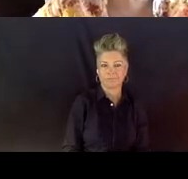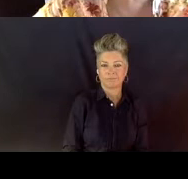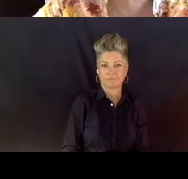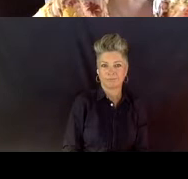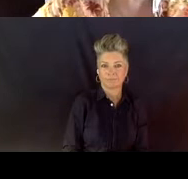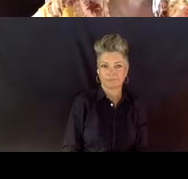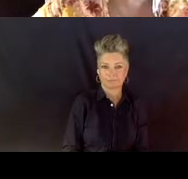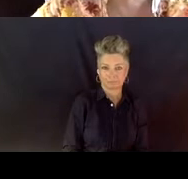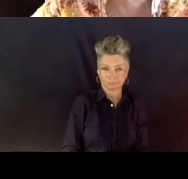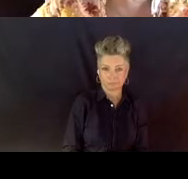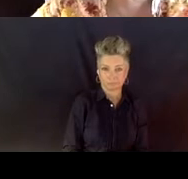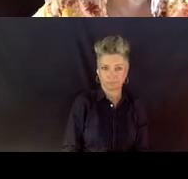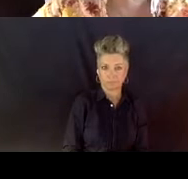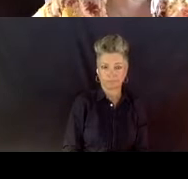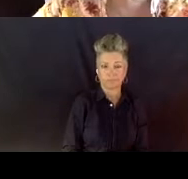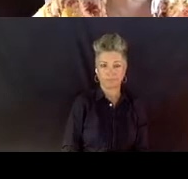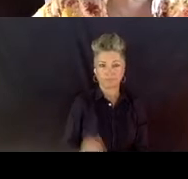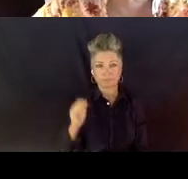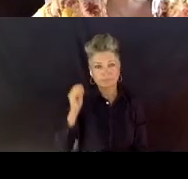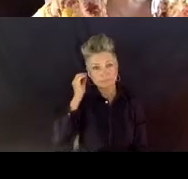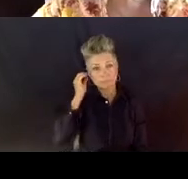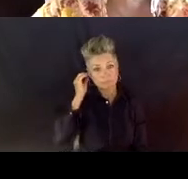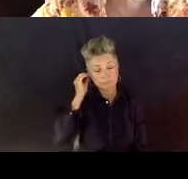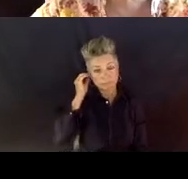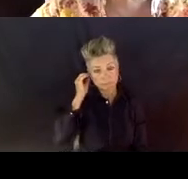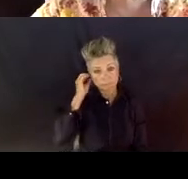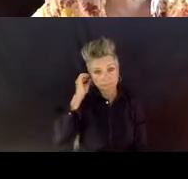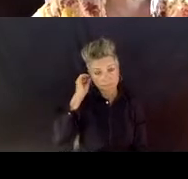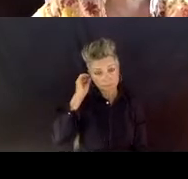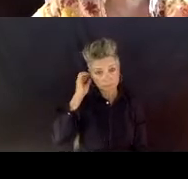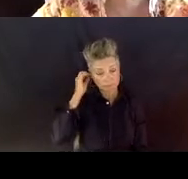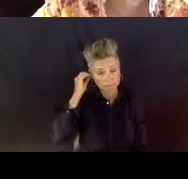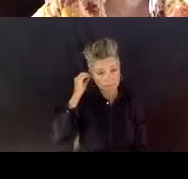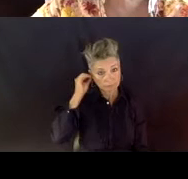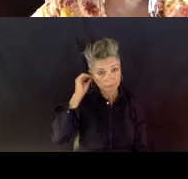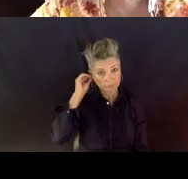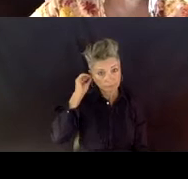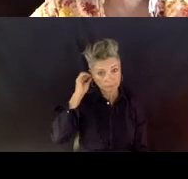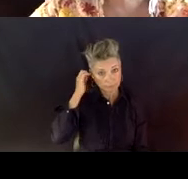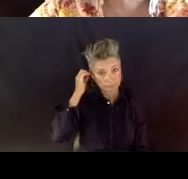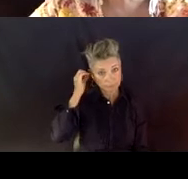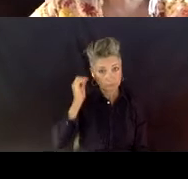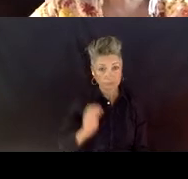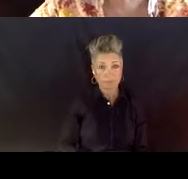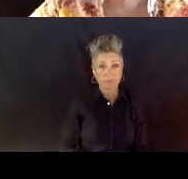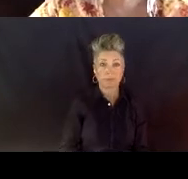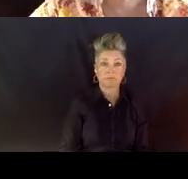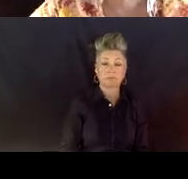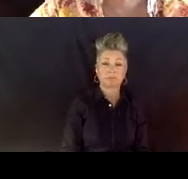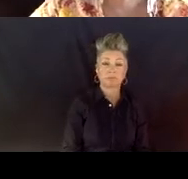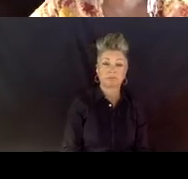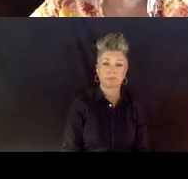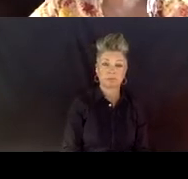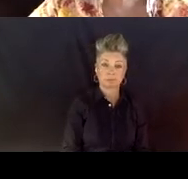than that. They're the meeting places of the people, the playgrounds of the children, the allurement to recreation